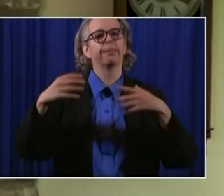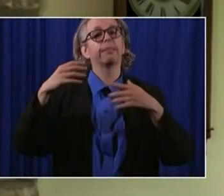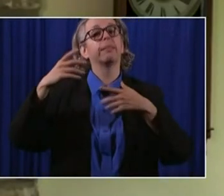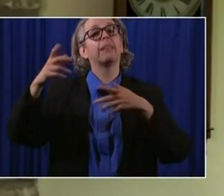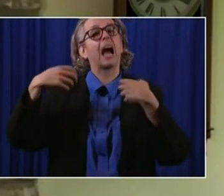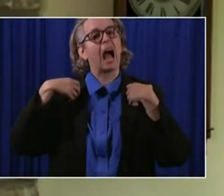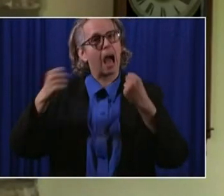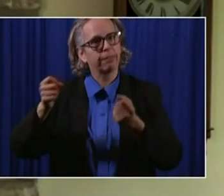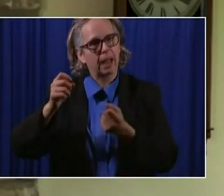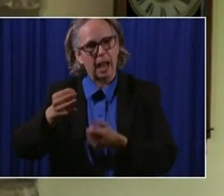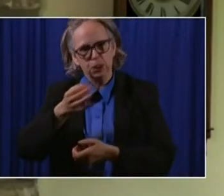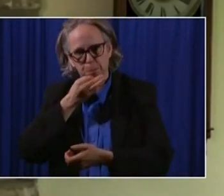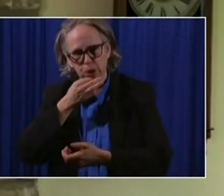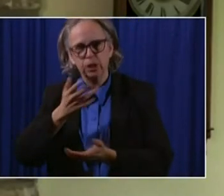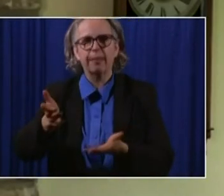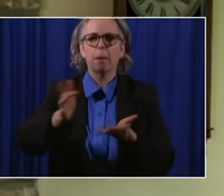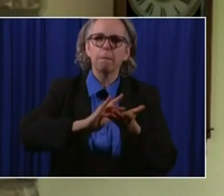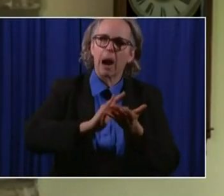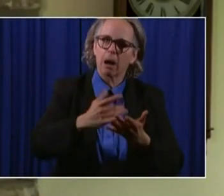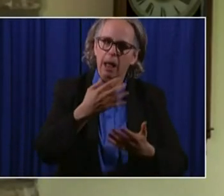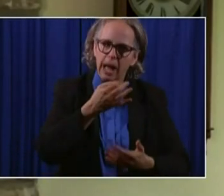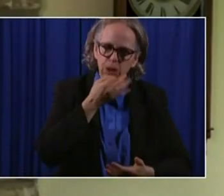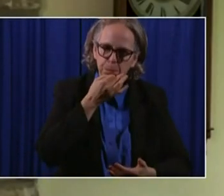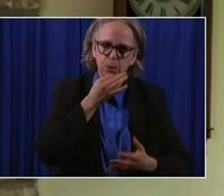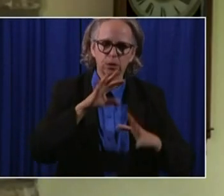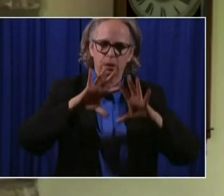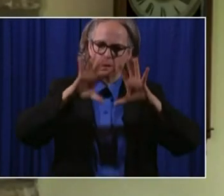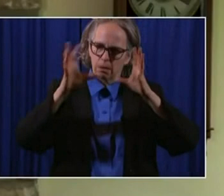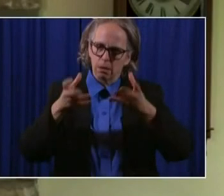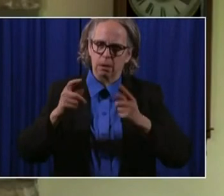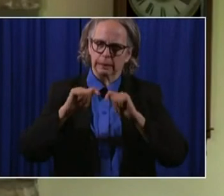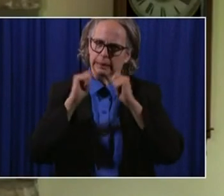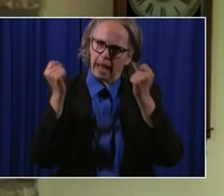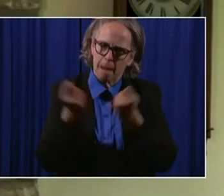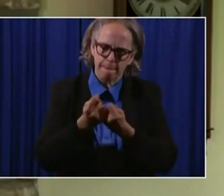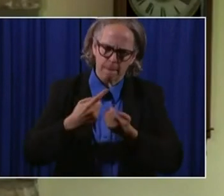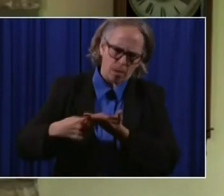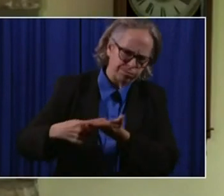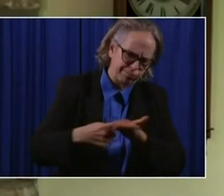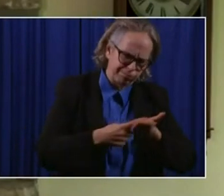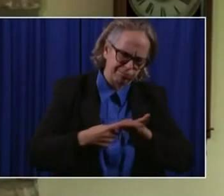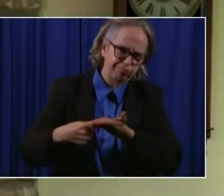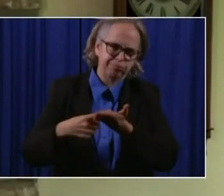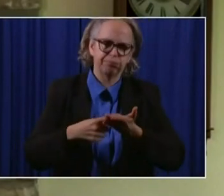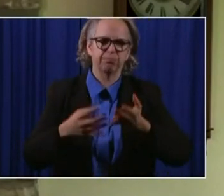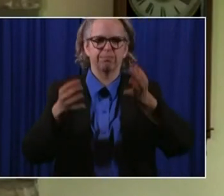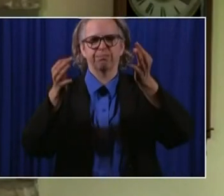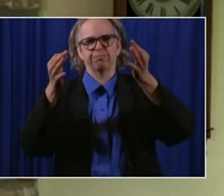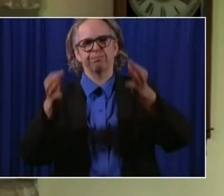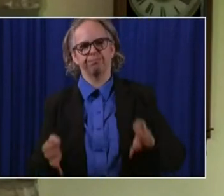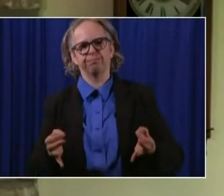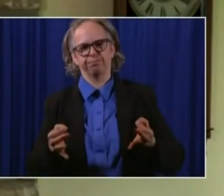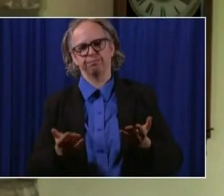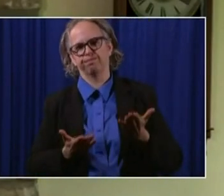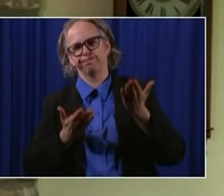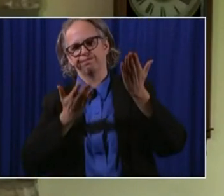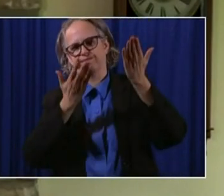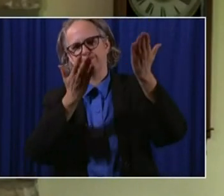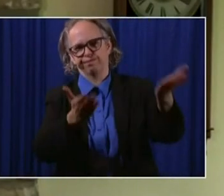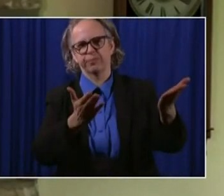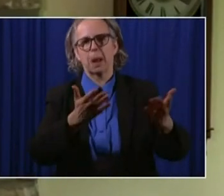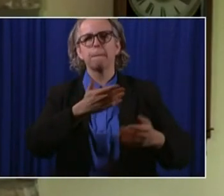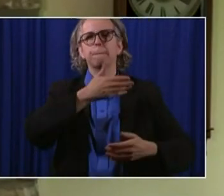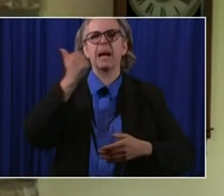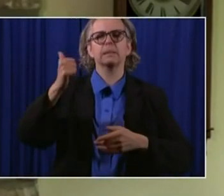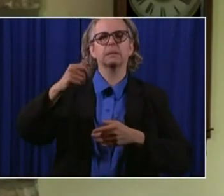the caveat always is that, like anything else in life, it depends on how it is executed. So we would just